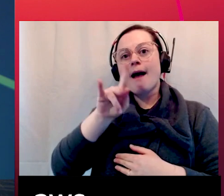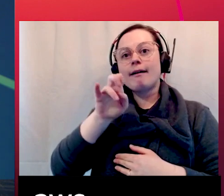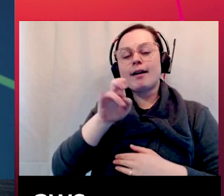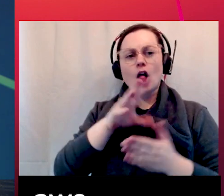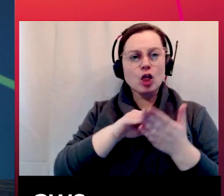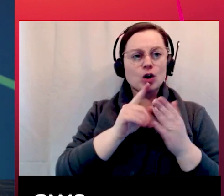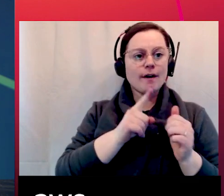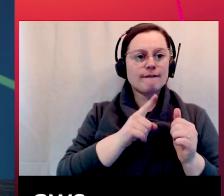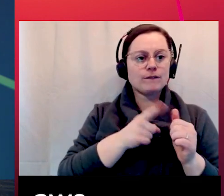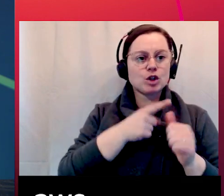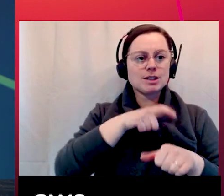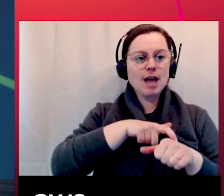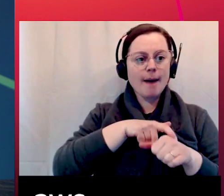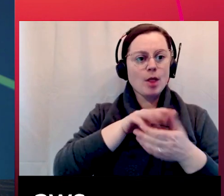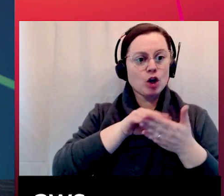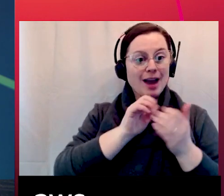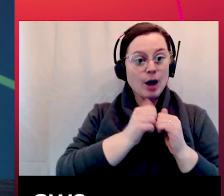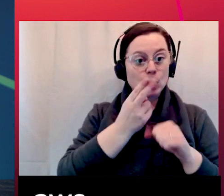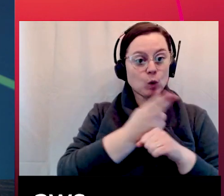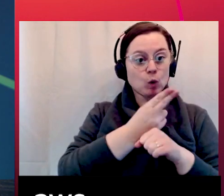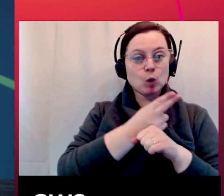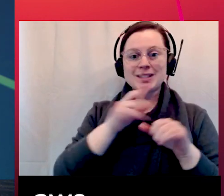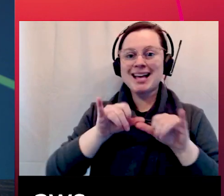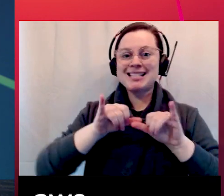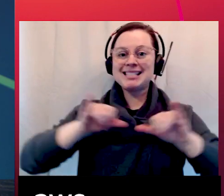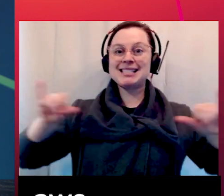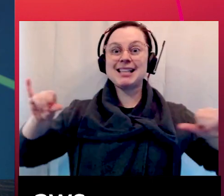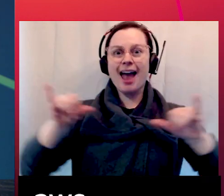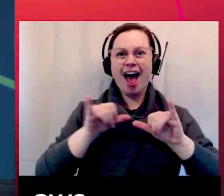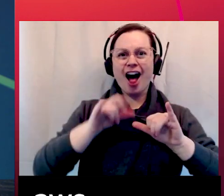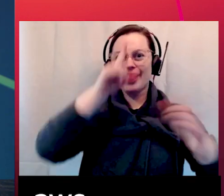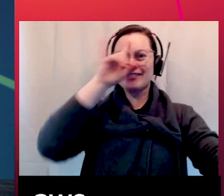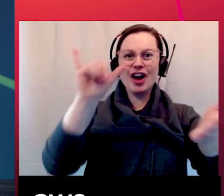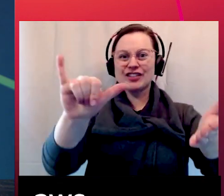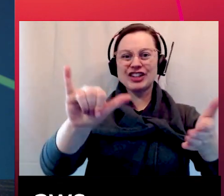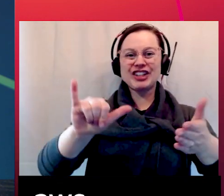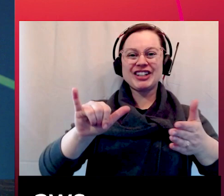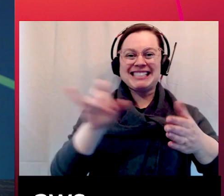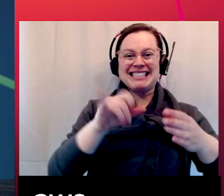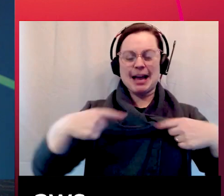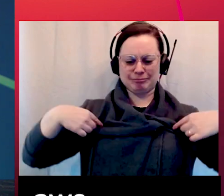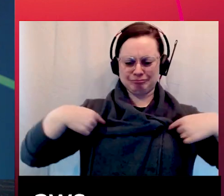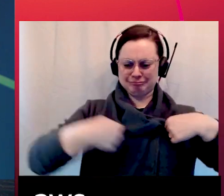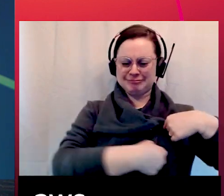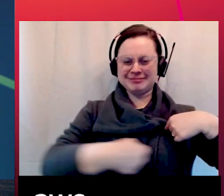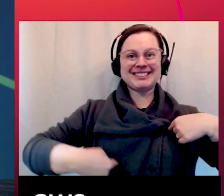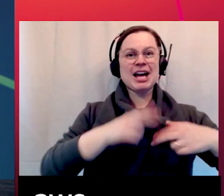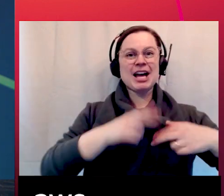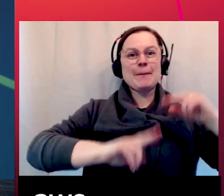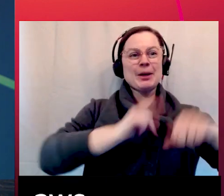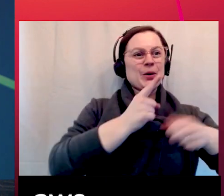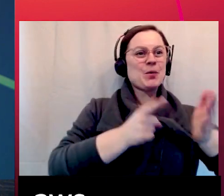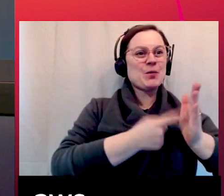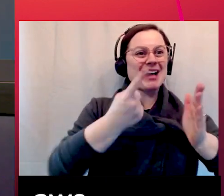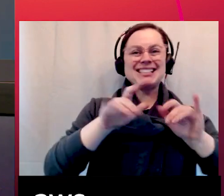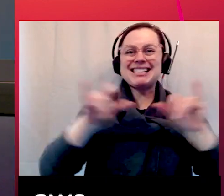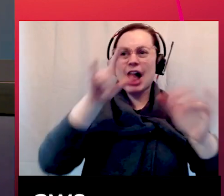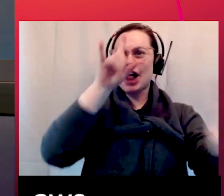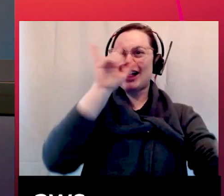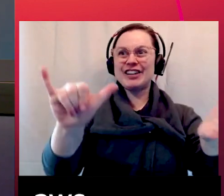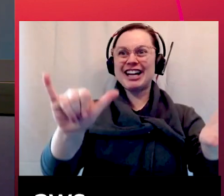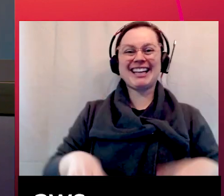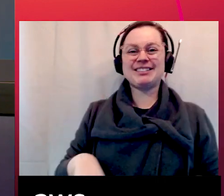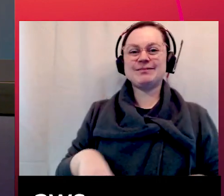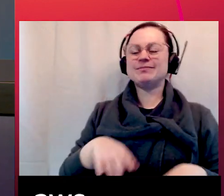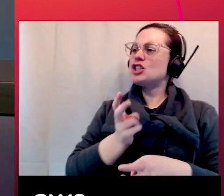or as we have it here, build once. I love that. Right? Yeah, I saw that earlier. Well, I mean, that's usually the hard part about databases. Everything,